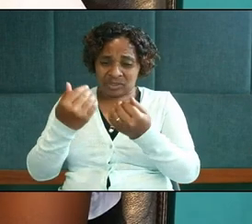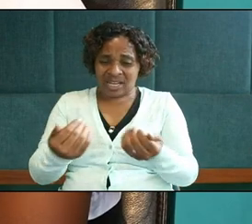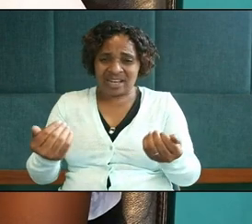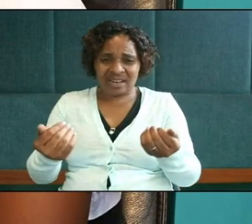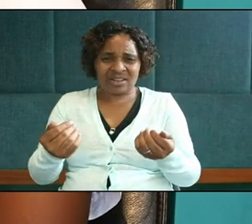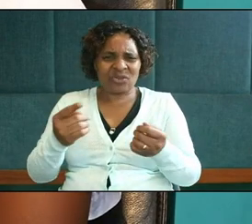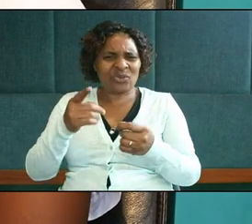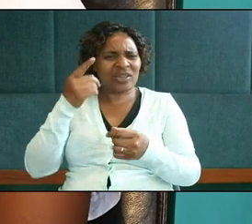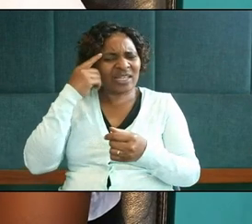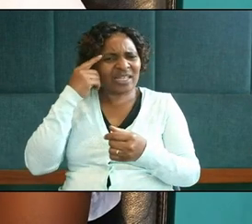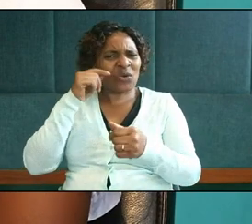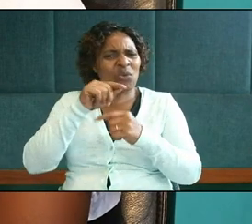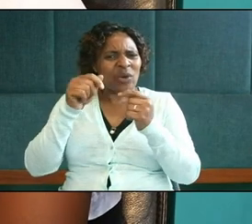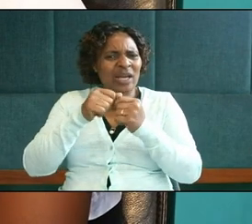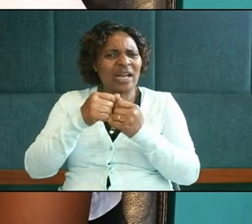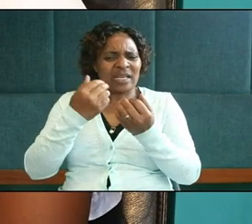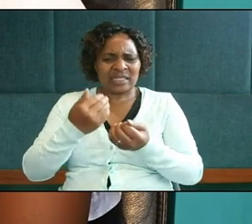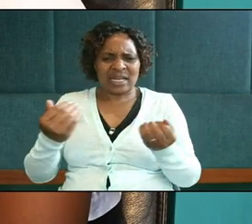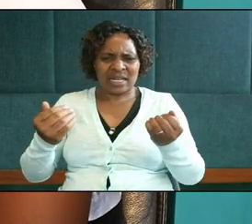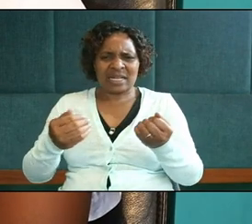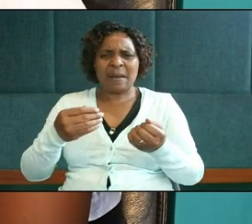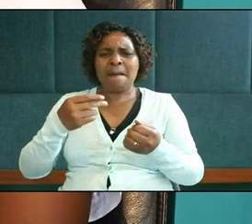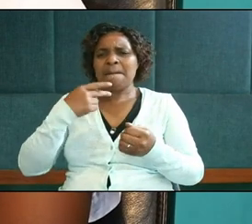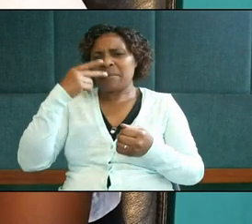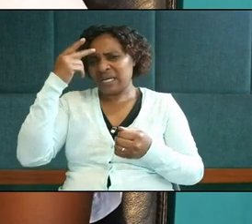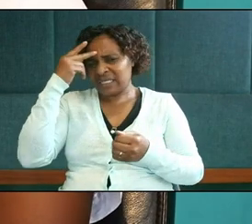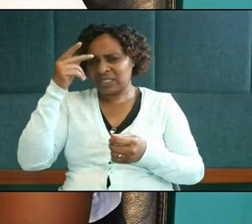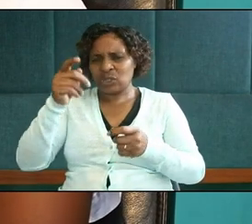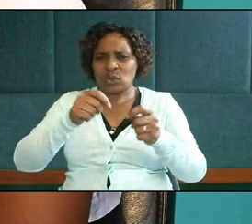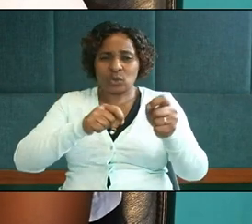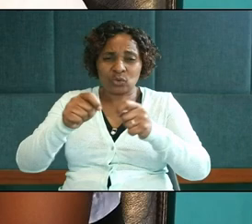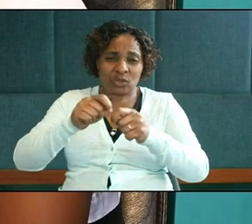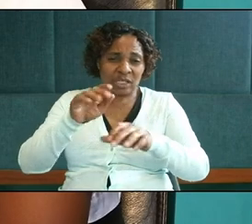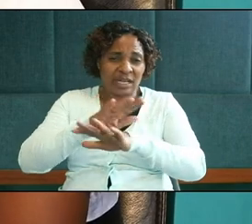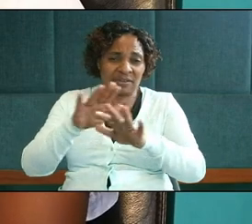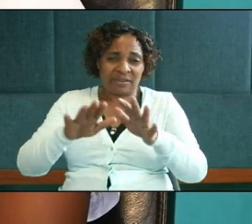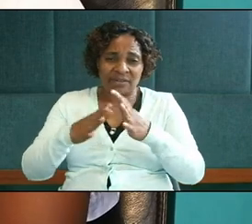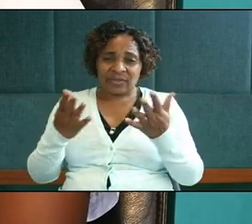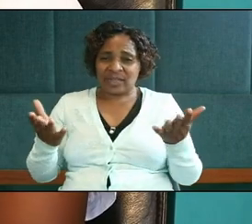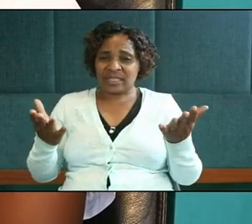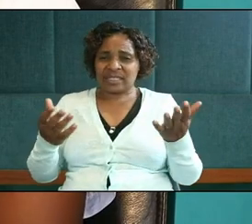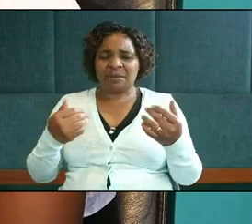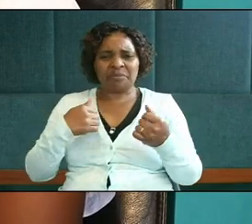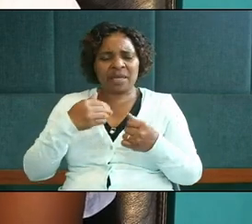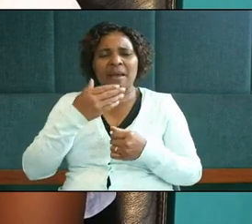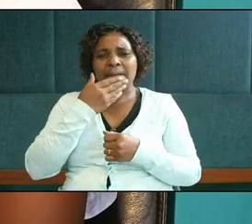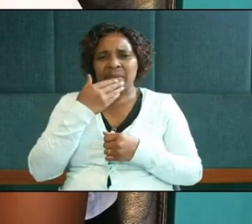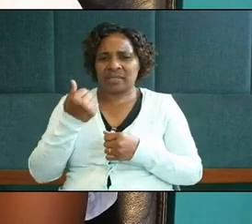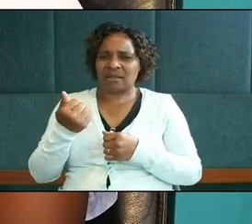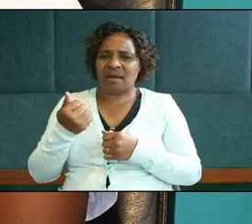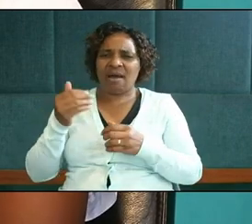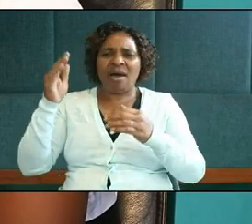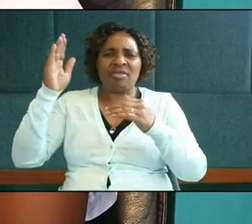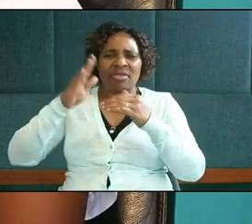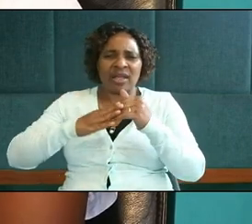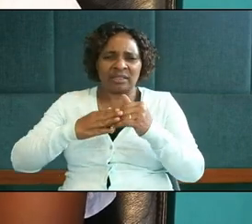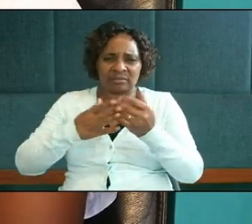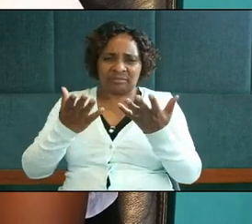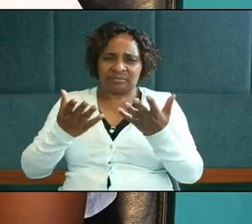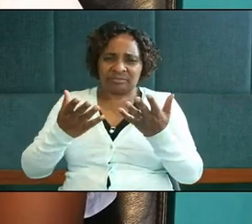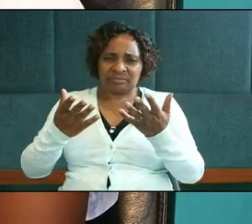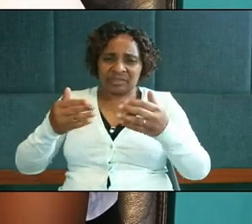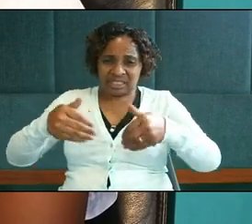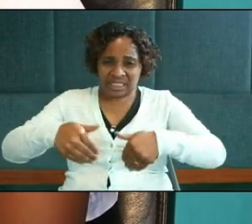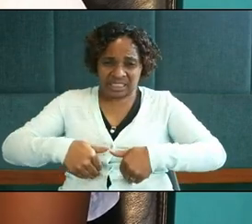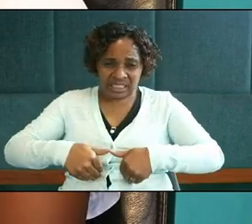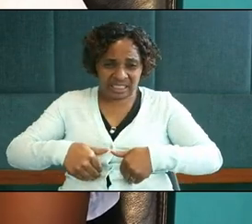think, well, when I was a child and my parents were basically controlling everything, mm-hmm. I was far much better right. than when I was a teenager and I was making